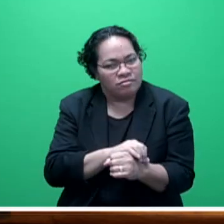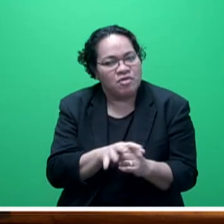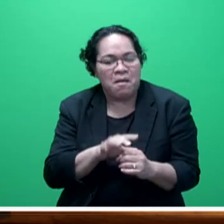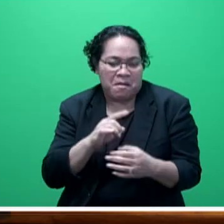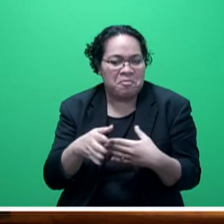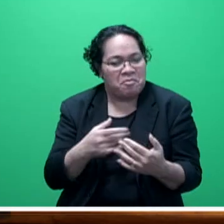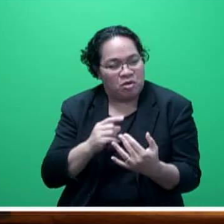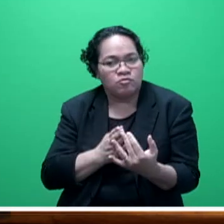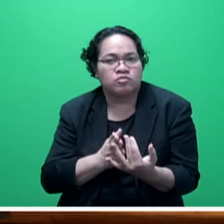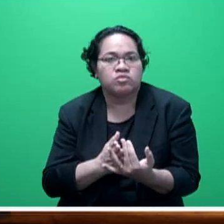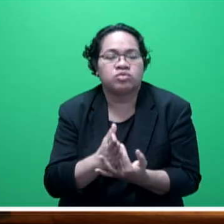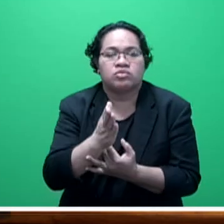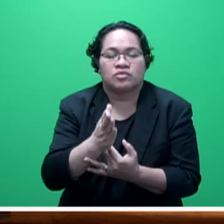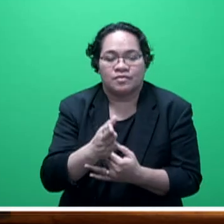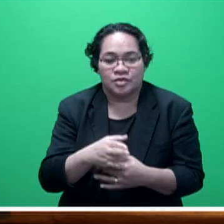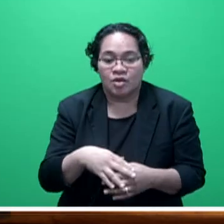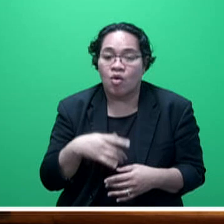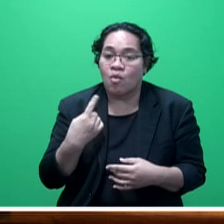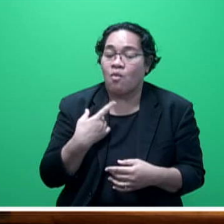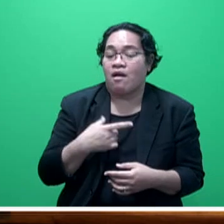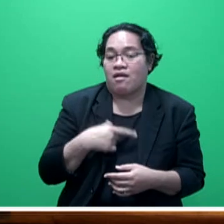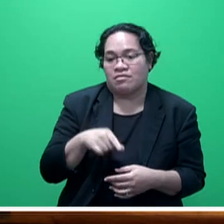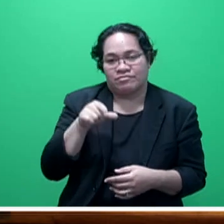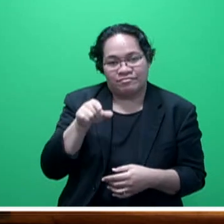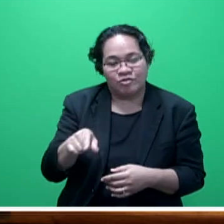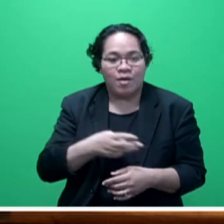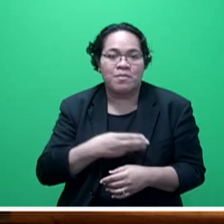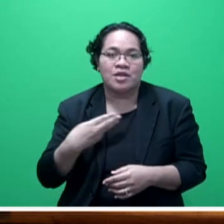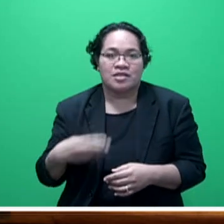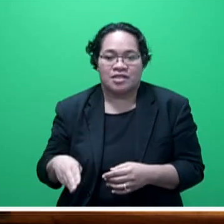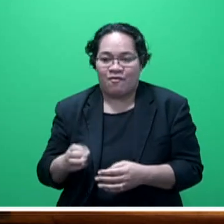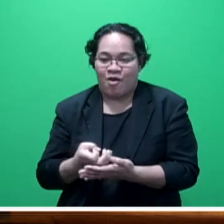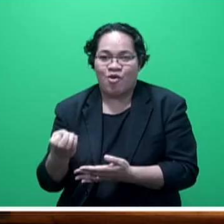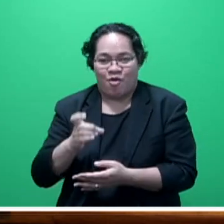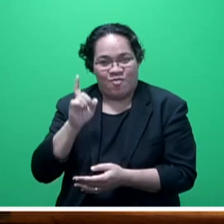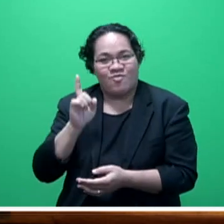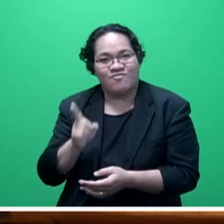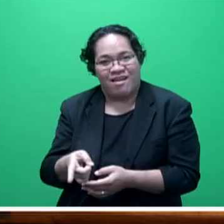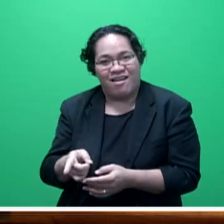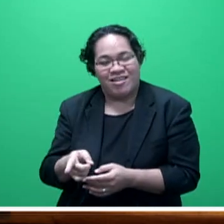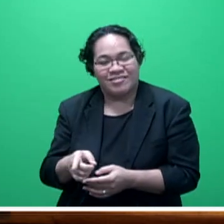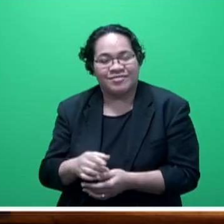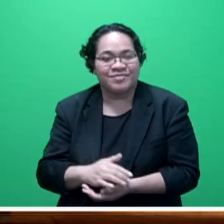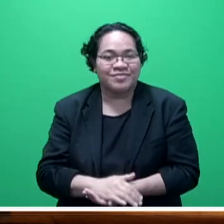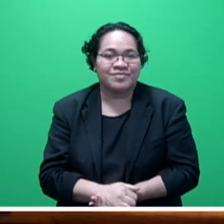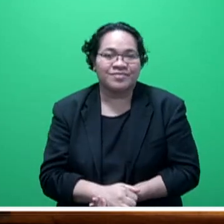expertly developed under the able leadership of our Minister for Economy, Honourable Ayah Syed Qayyum.